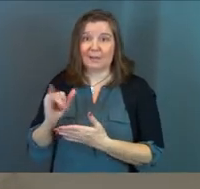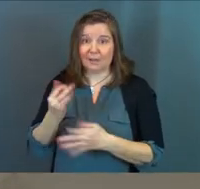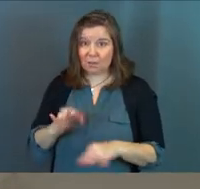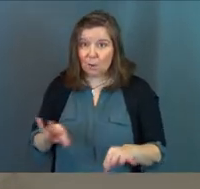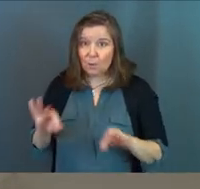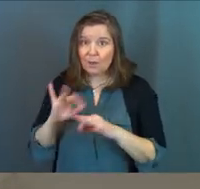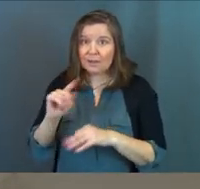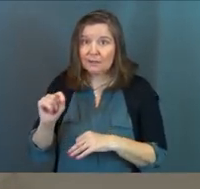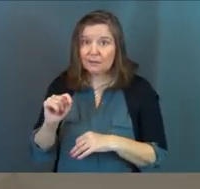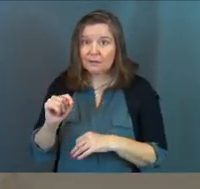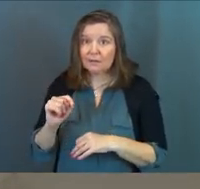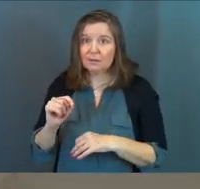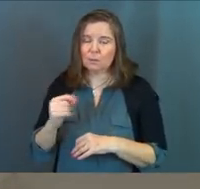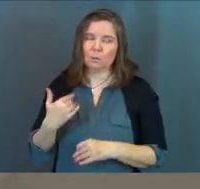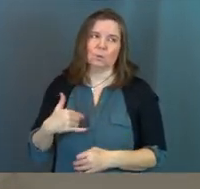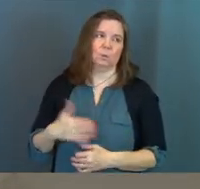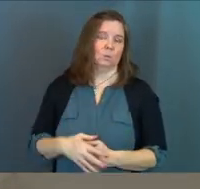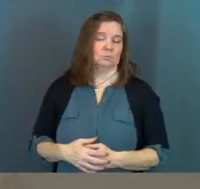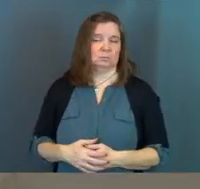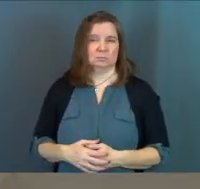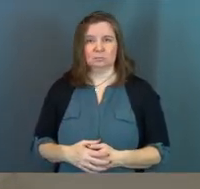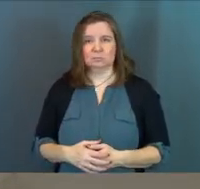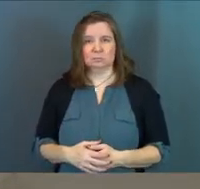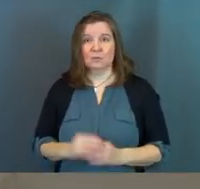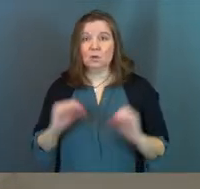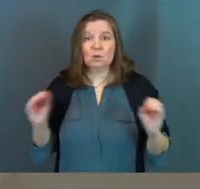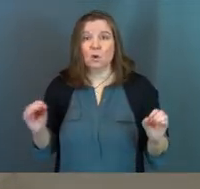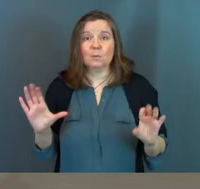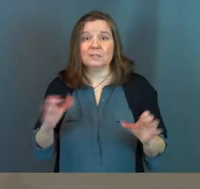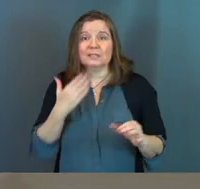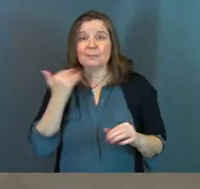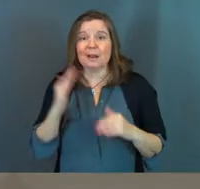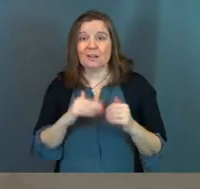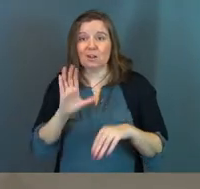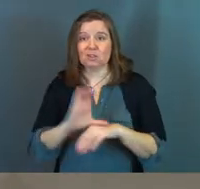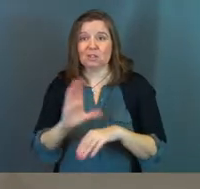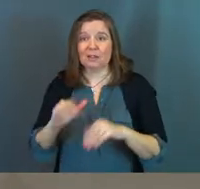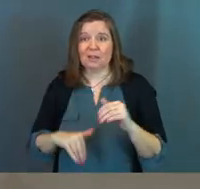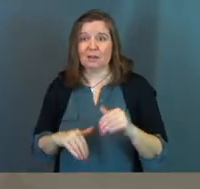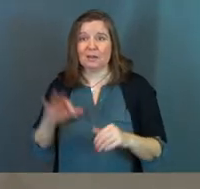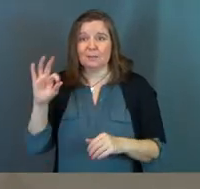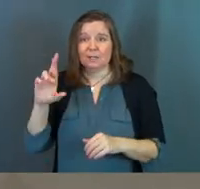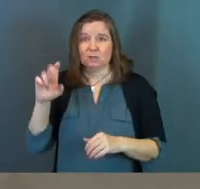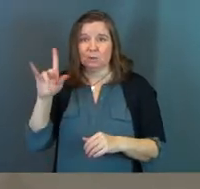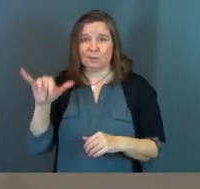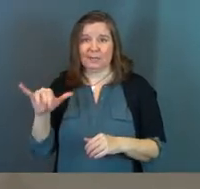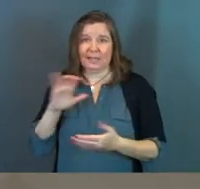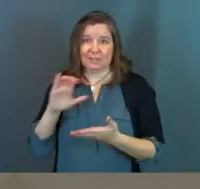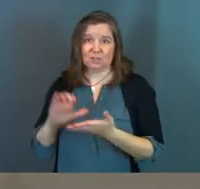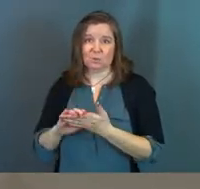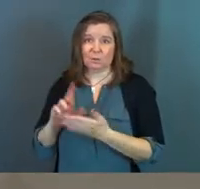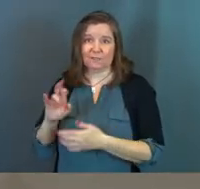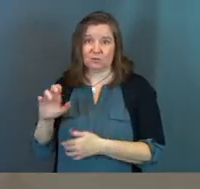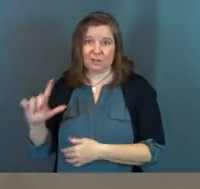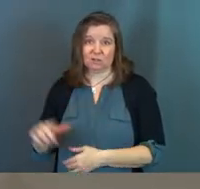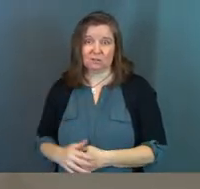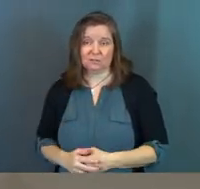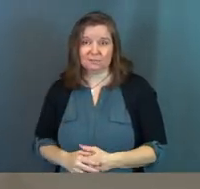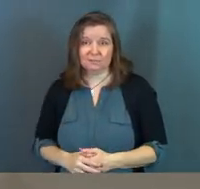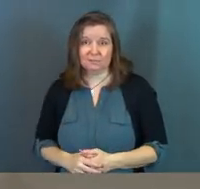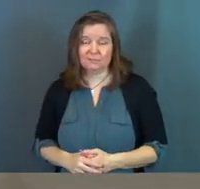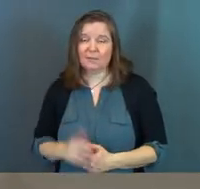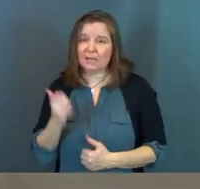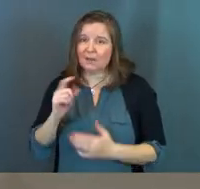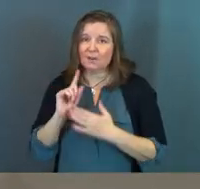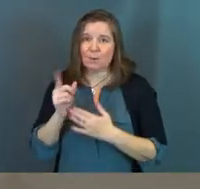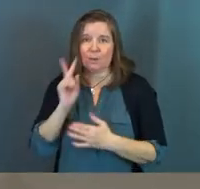like they're worth it, ooh, nobody does this better in our church than Pastor Ricky and his wife, Rachel.